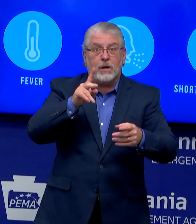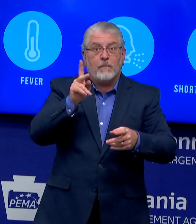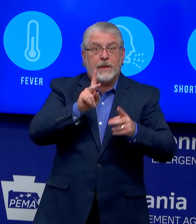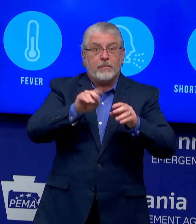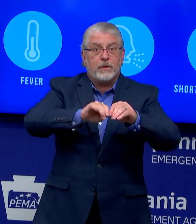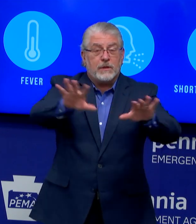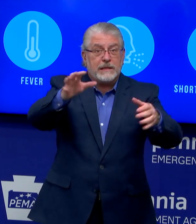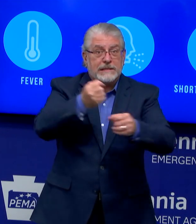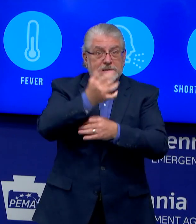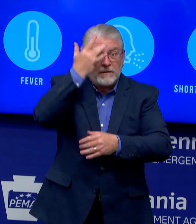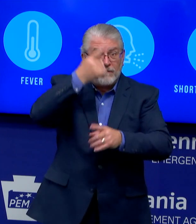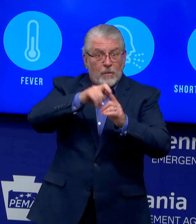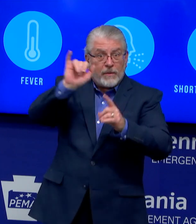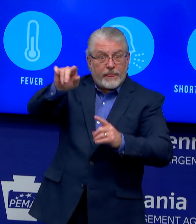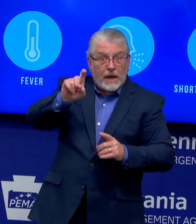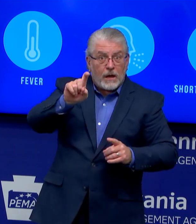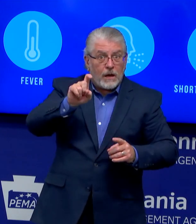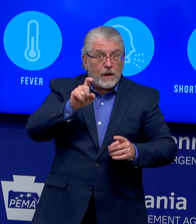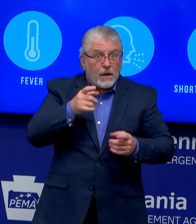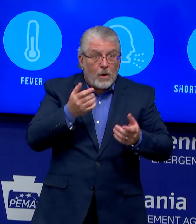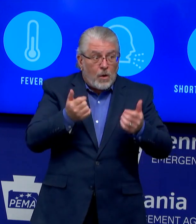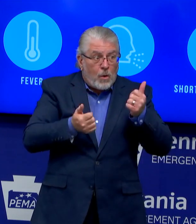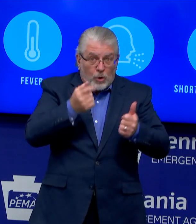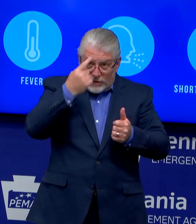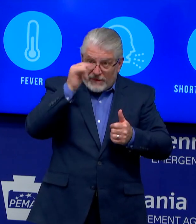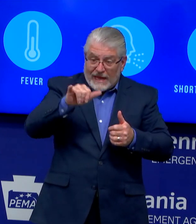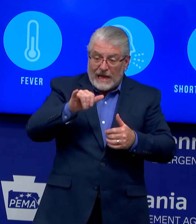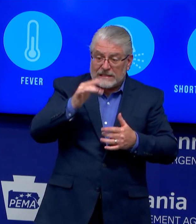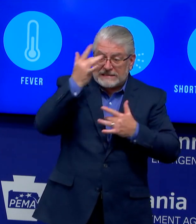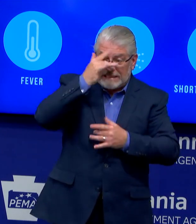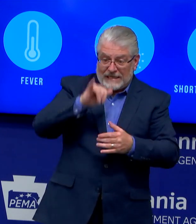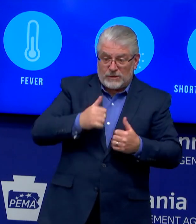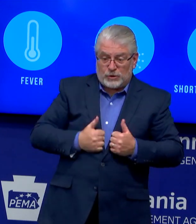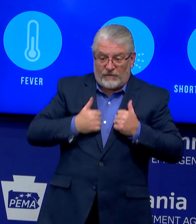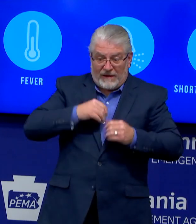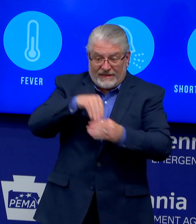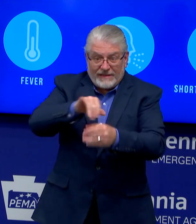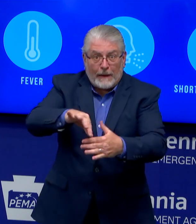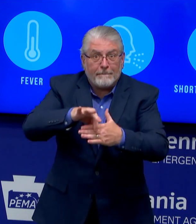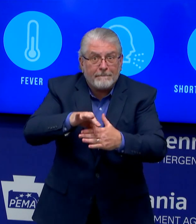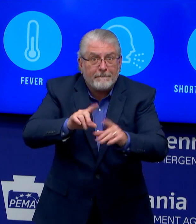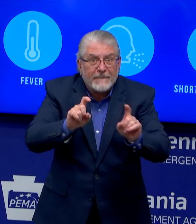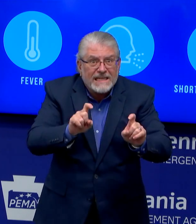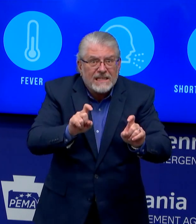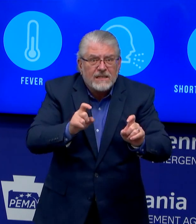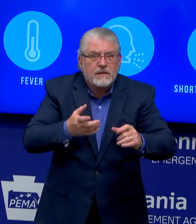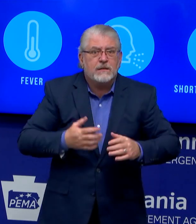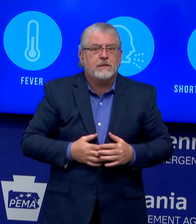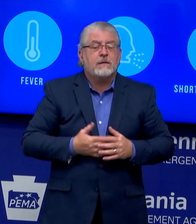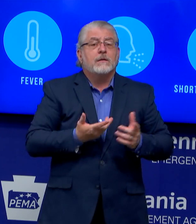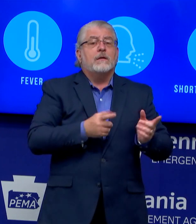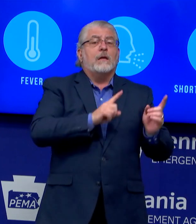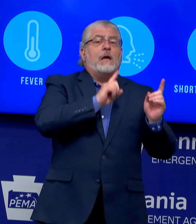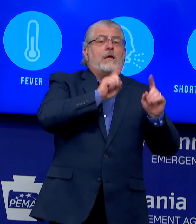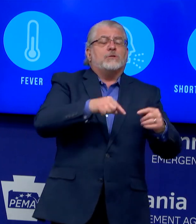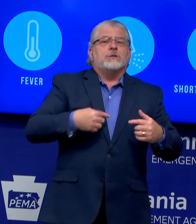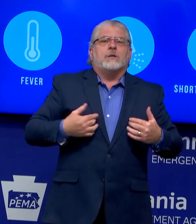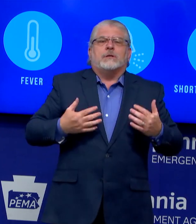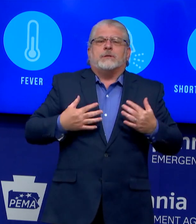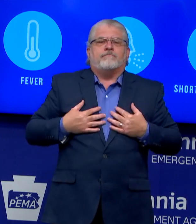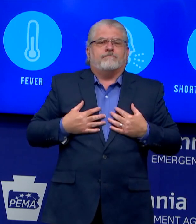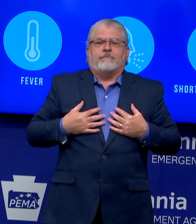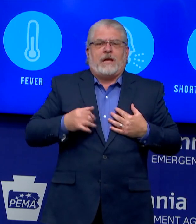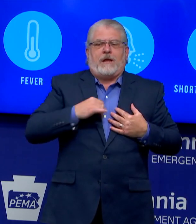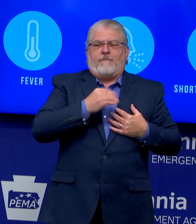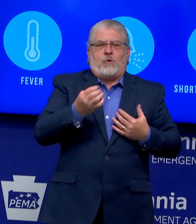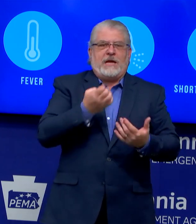freezing process. I have regular conversations with Secretary Redding, the Department of Agriculture, and we